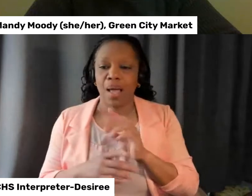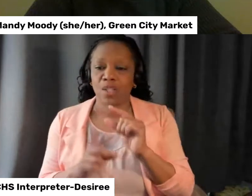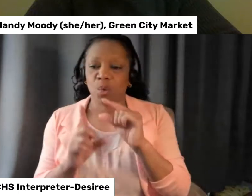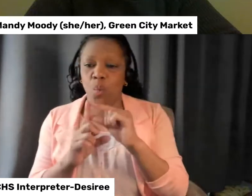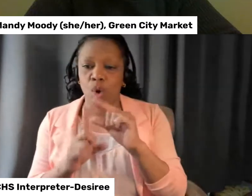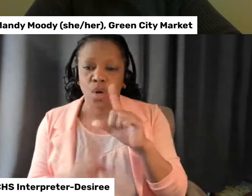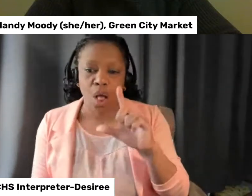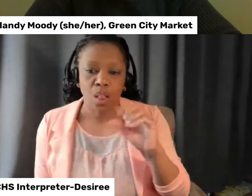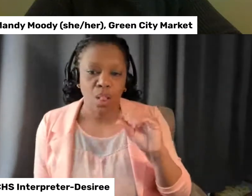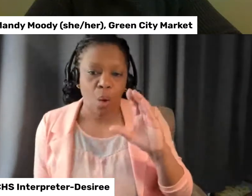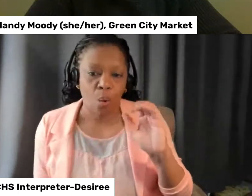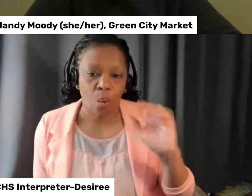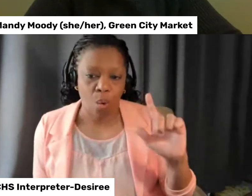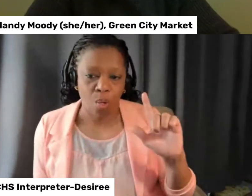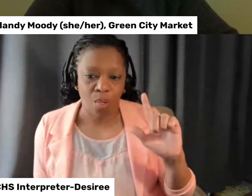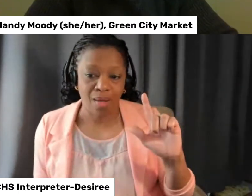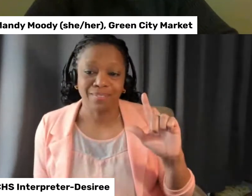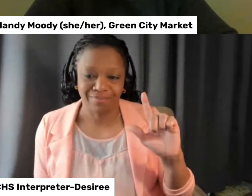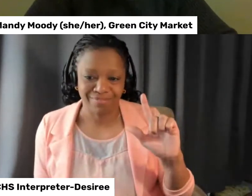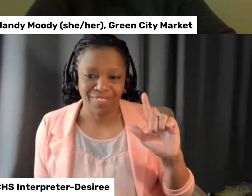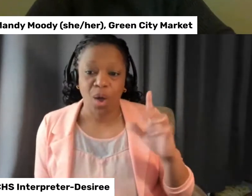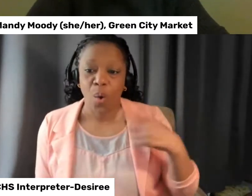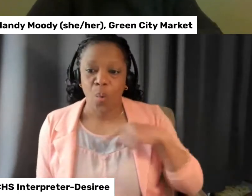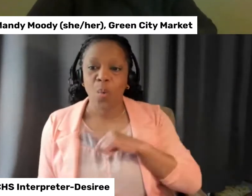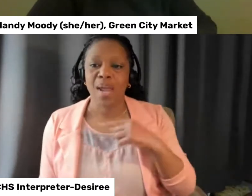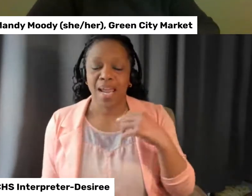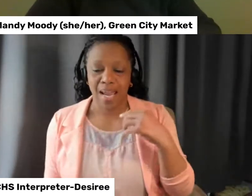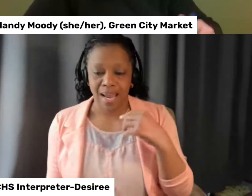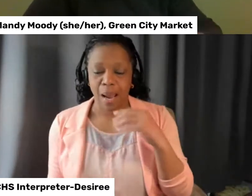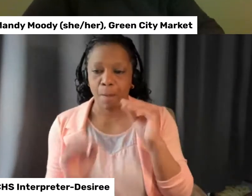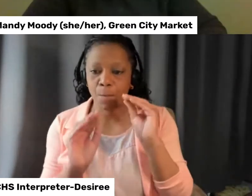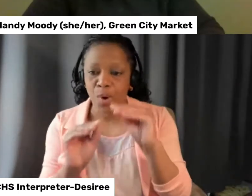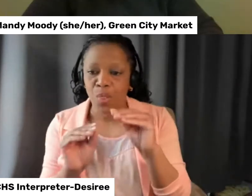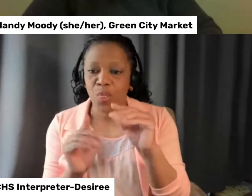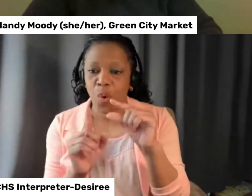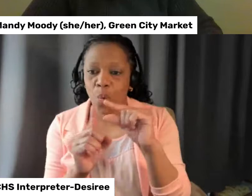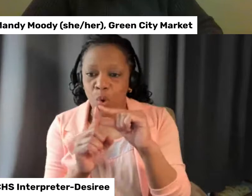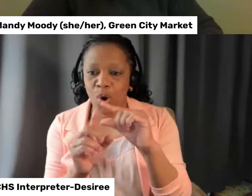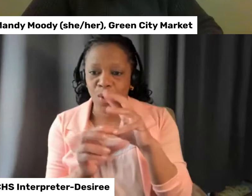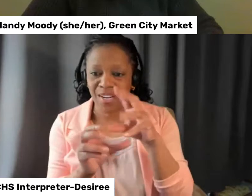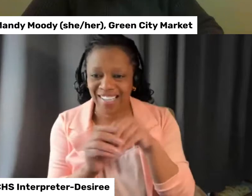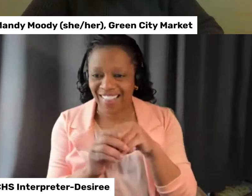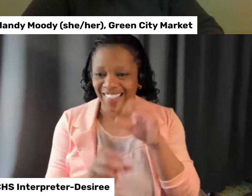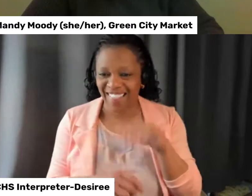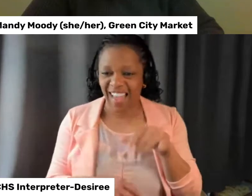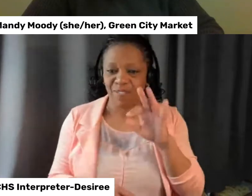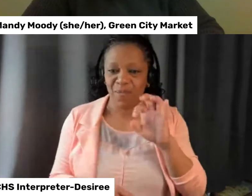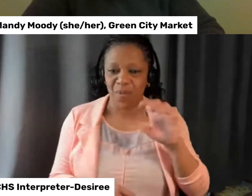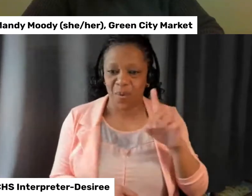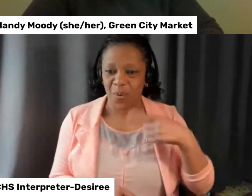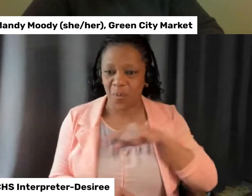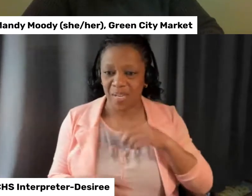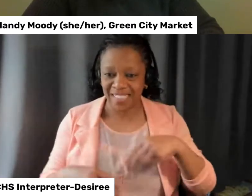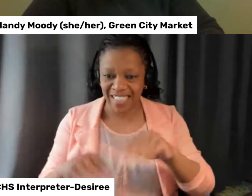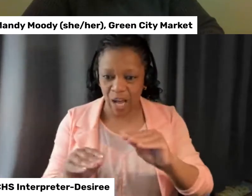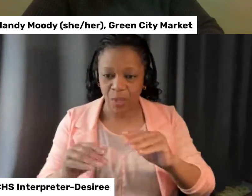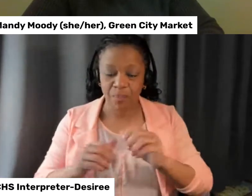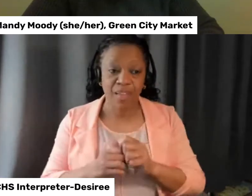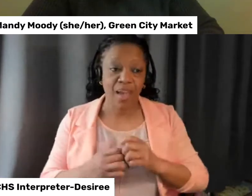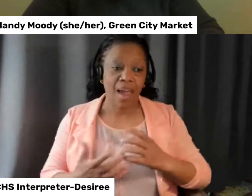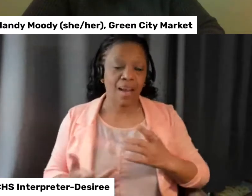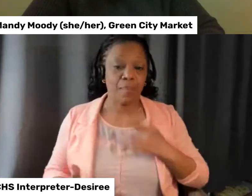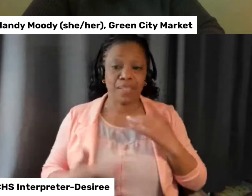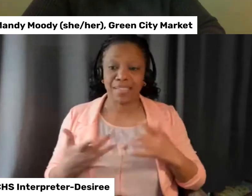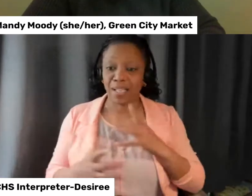And that's very exciting. I'm happy to be here, be a part of this conversation today with my colleagues